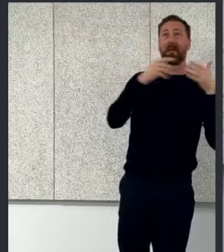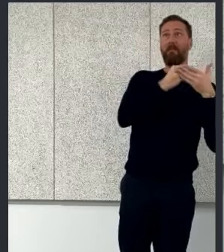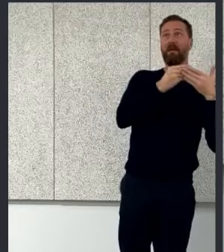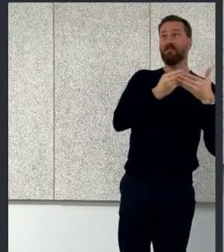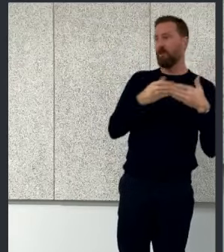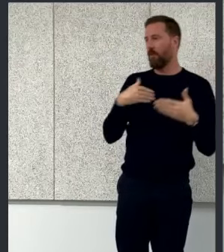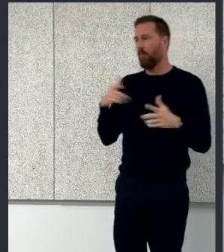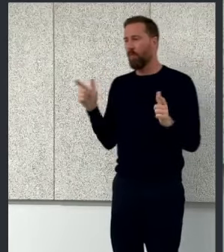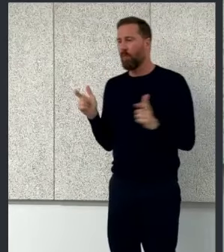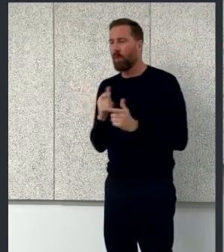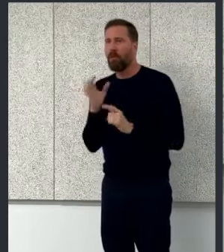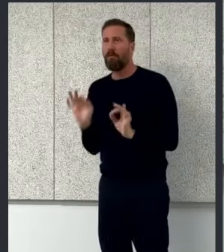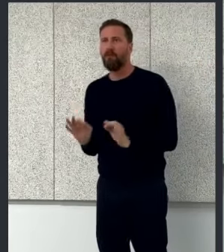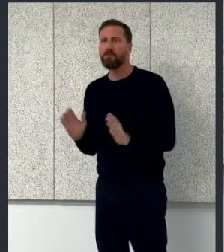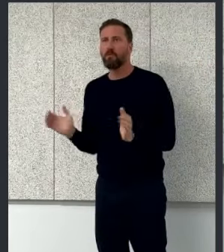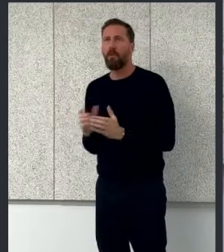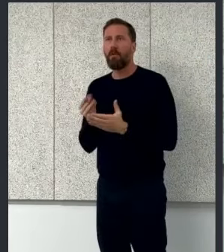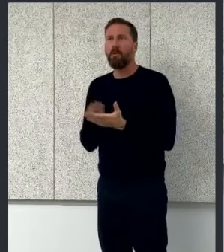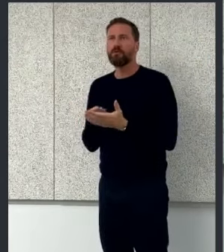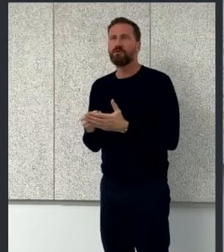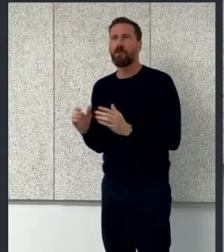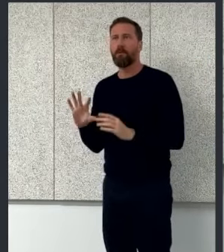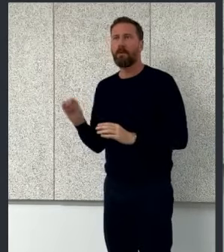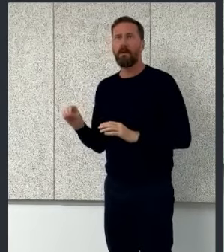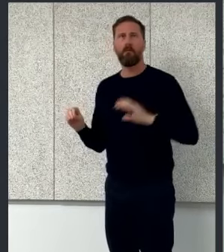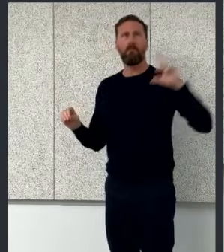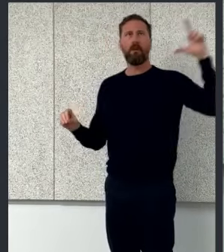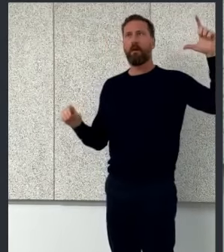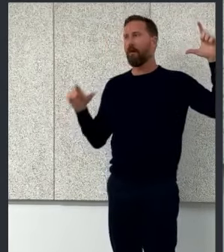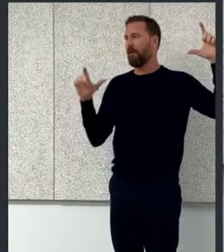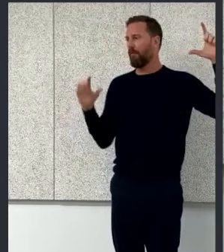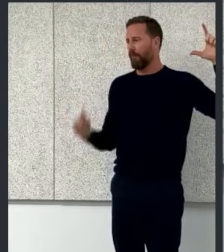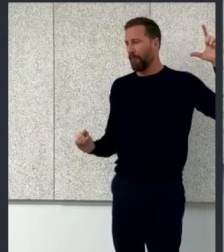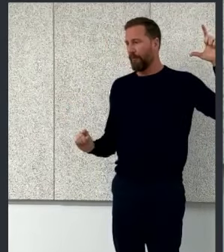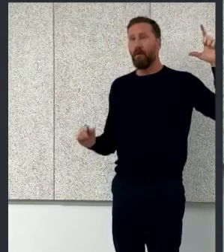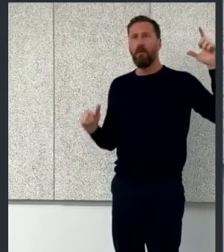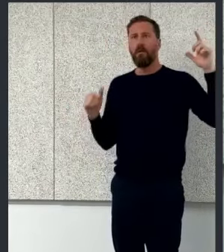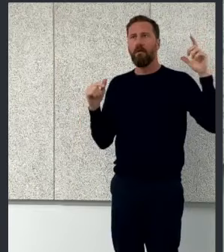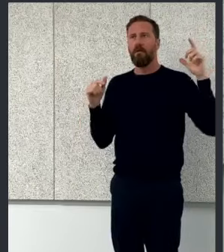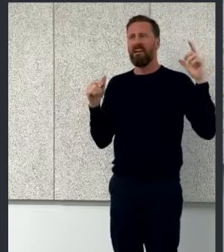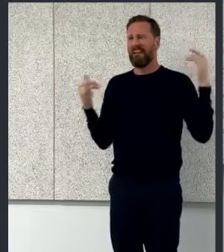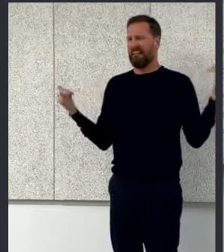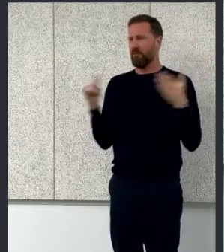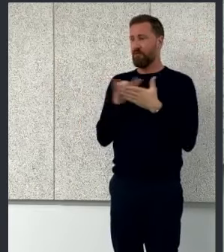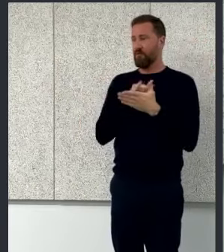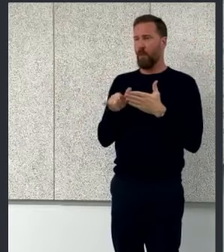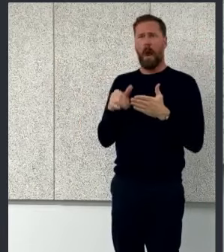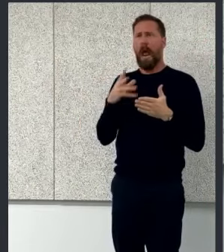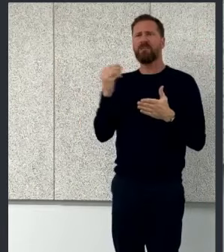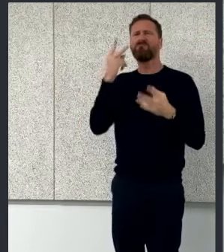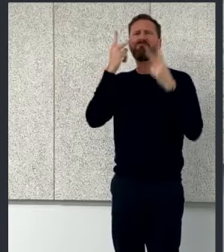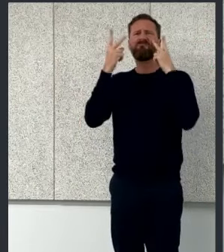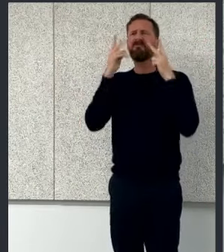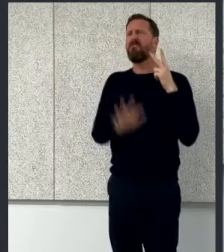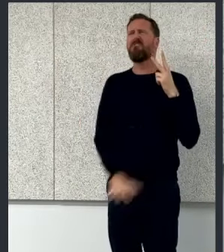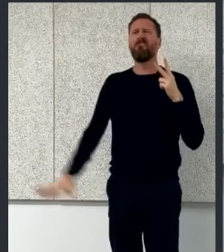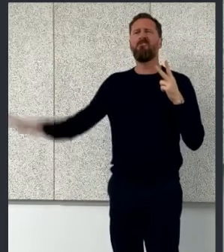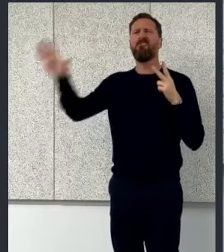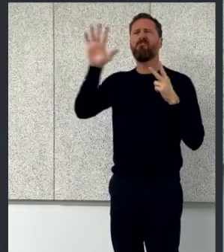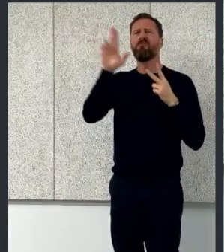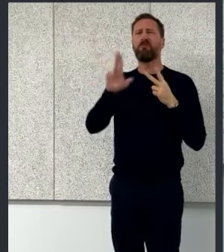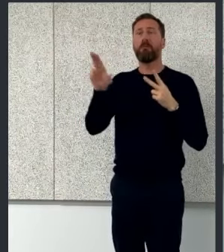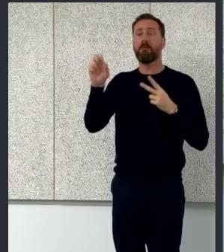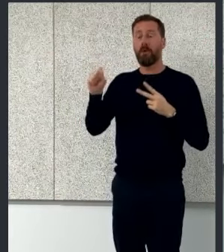example of here in New York and across the country, like the way that the mental and